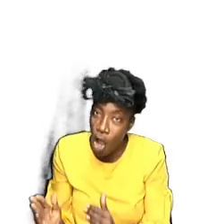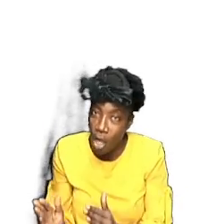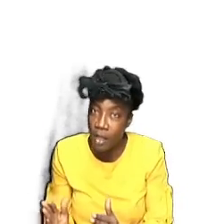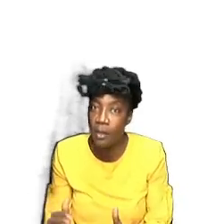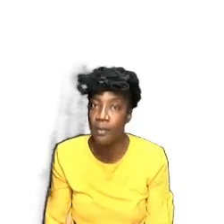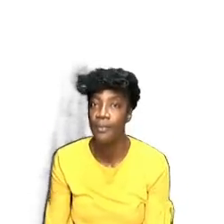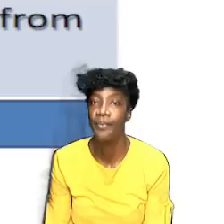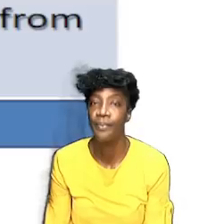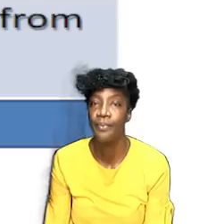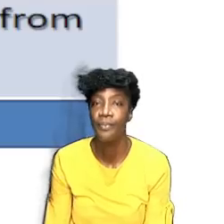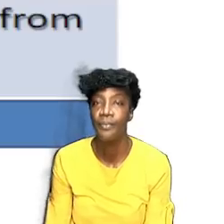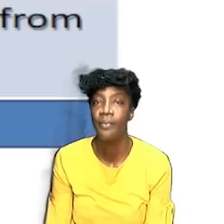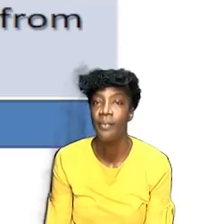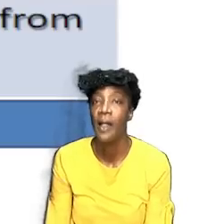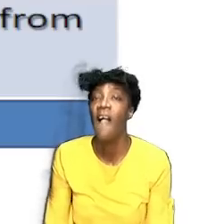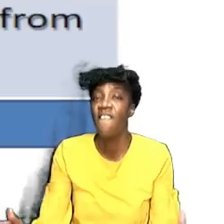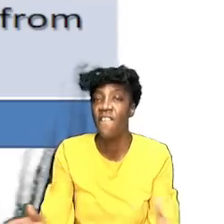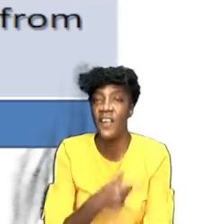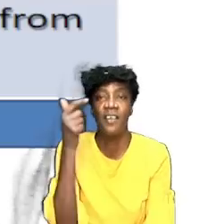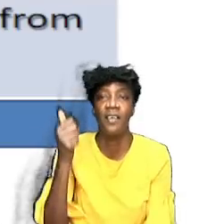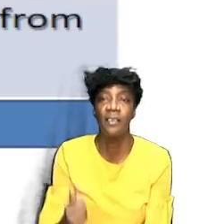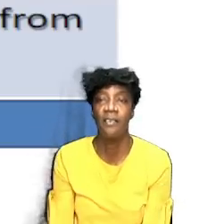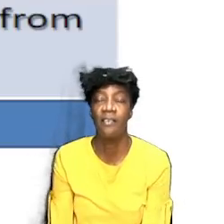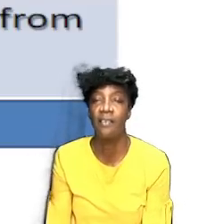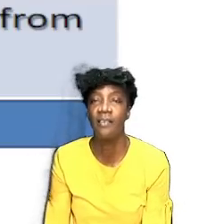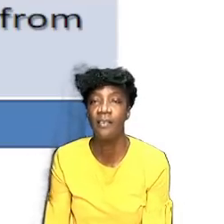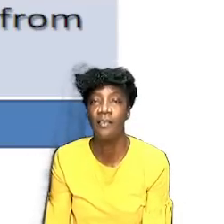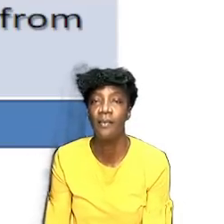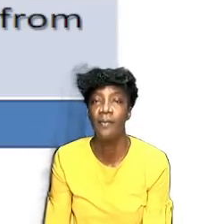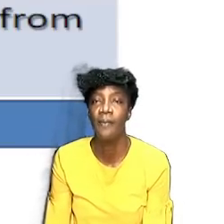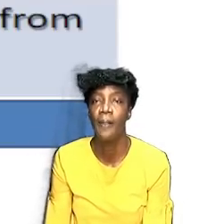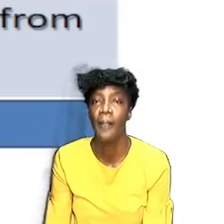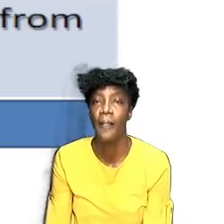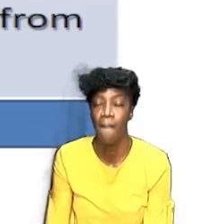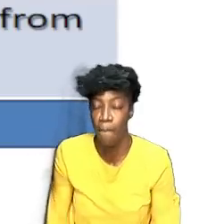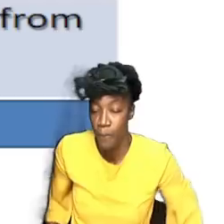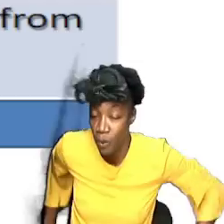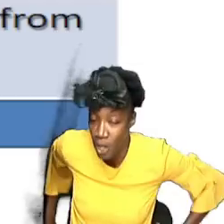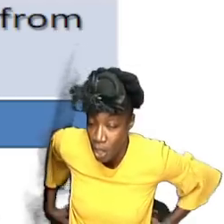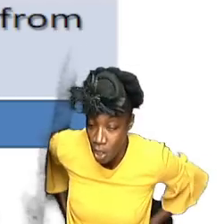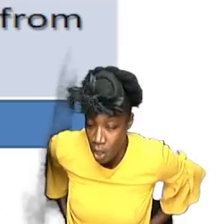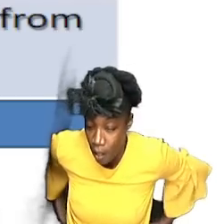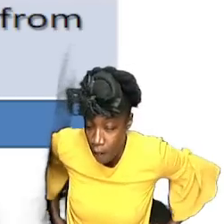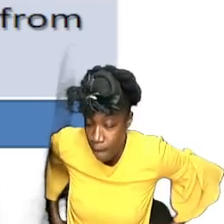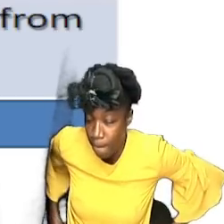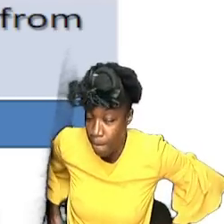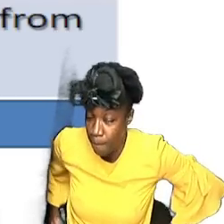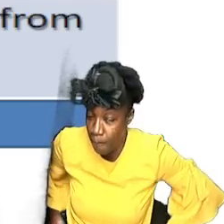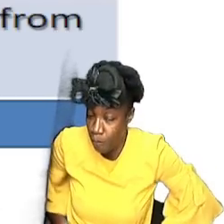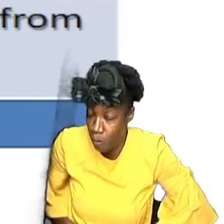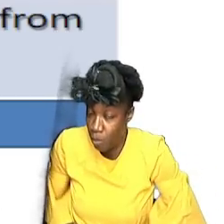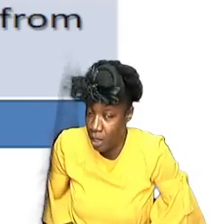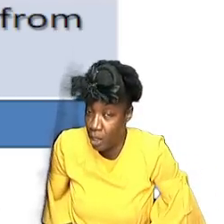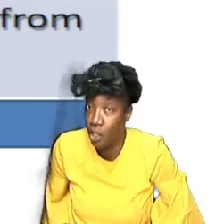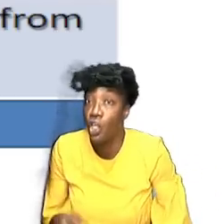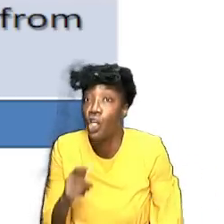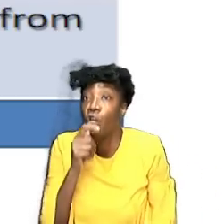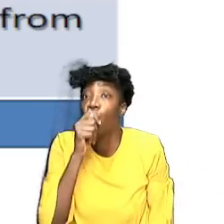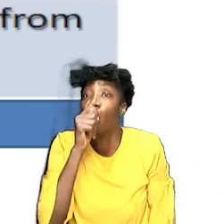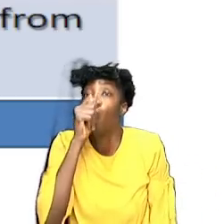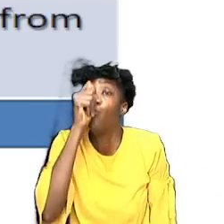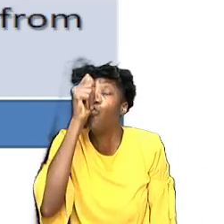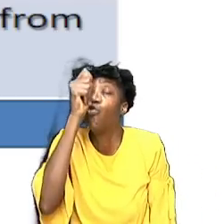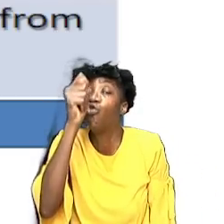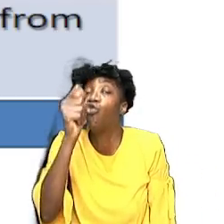why. First of all, he says, put on your loins must be girded about with